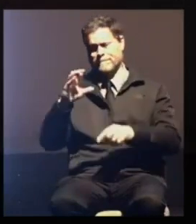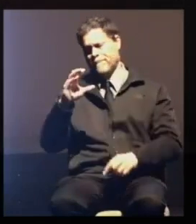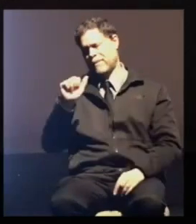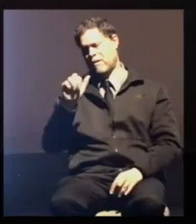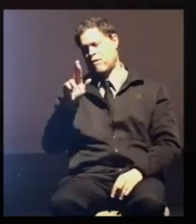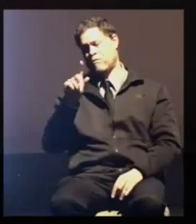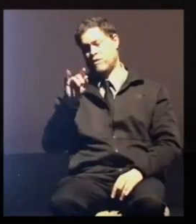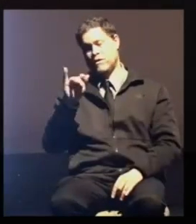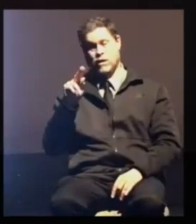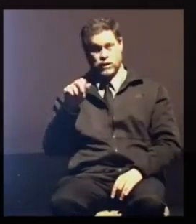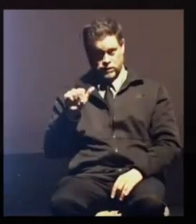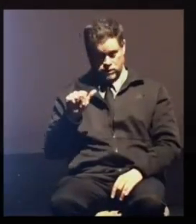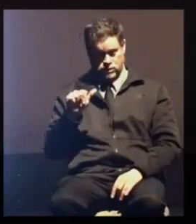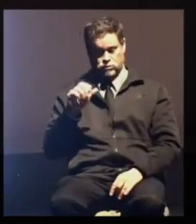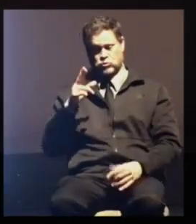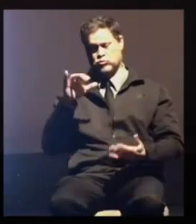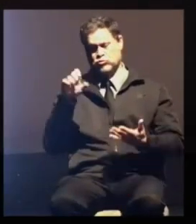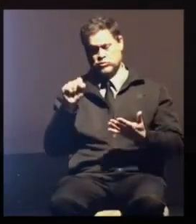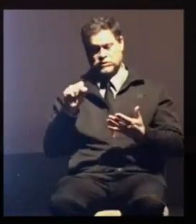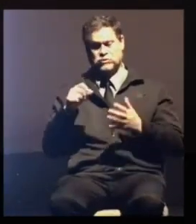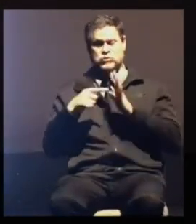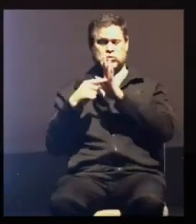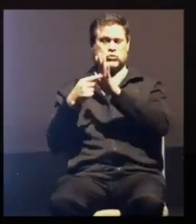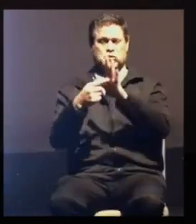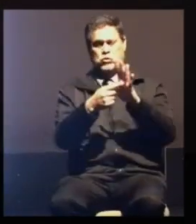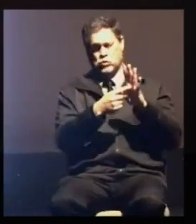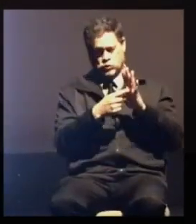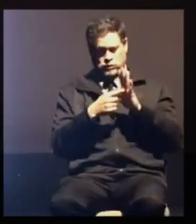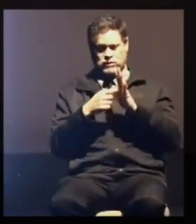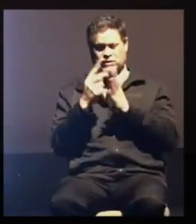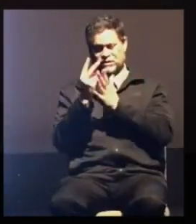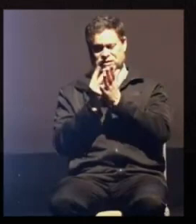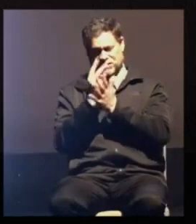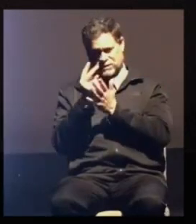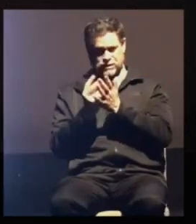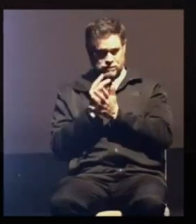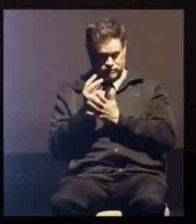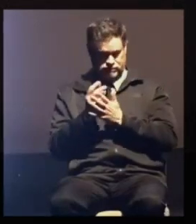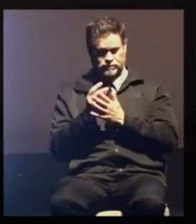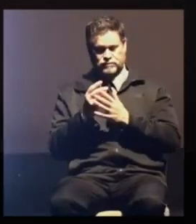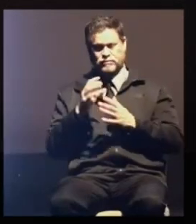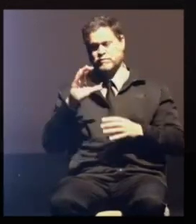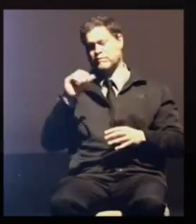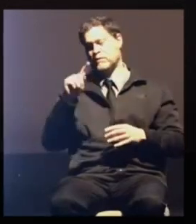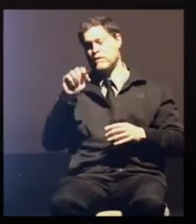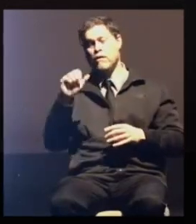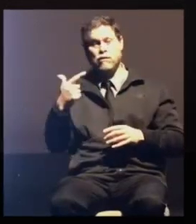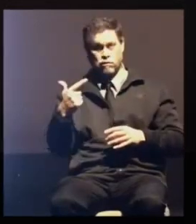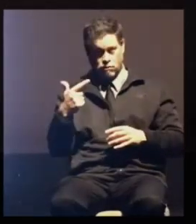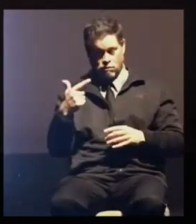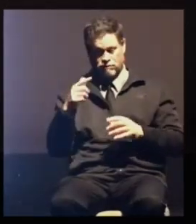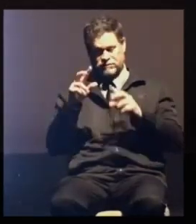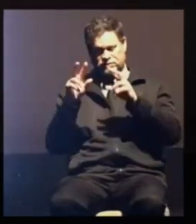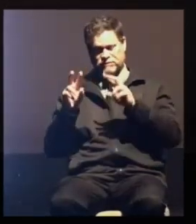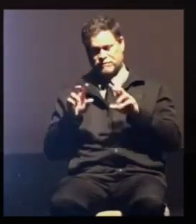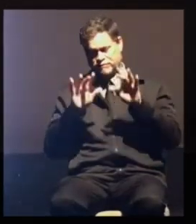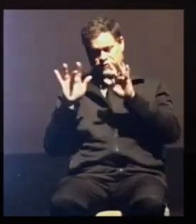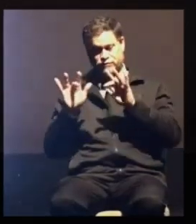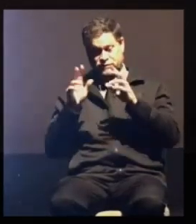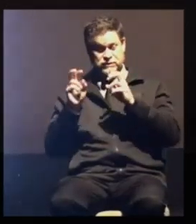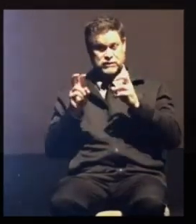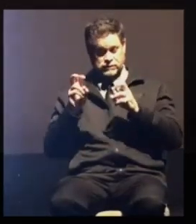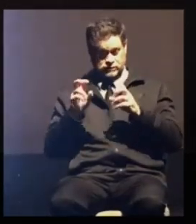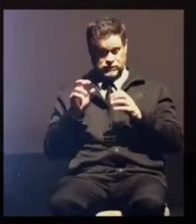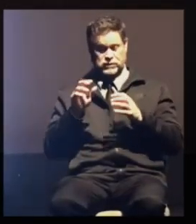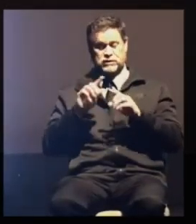Christian McCaffrey, we started showing them tapes of all these guys, have catalogs of tape of different guys doing